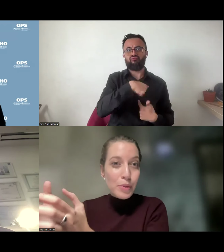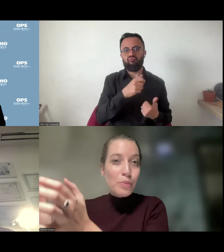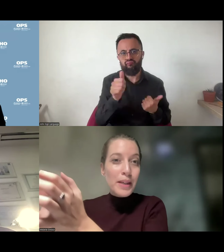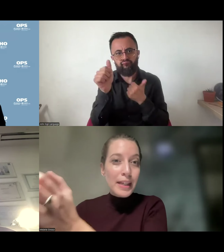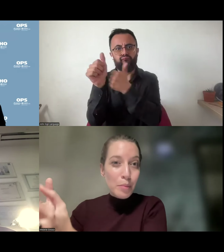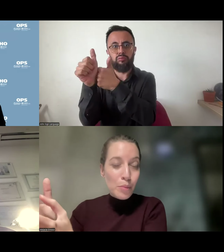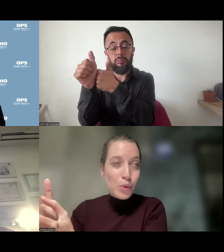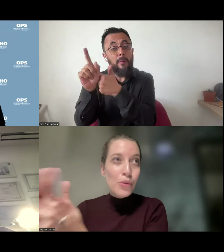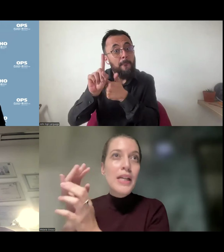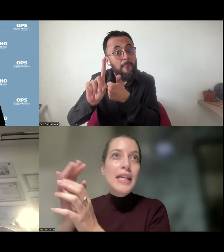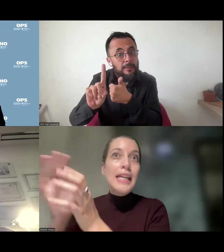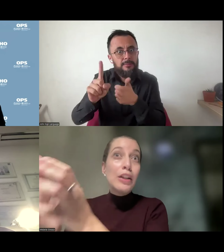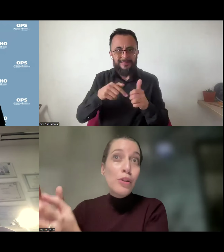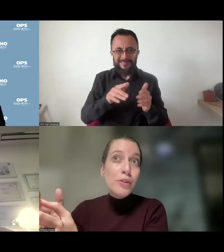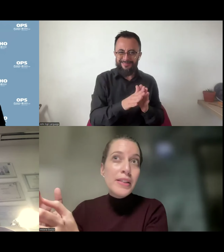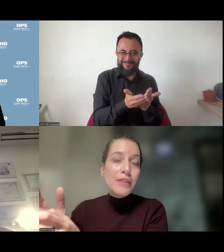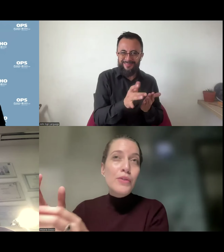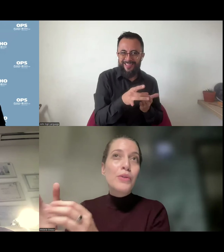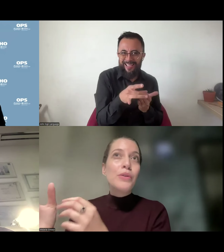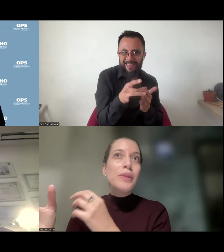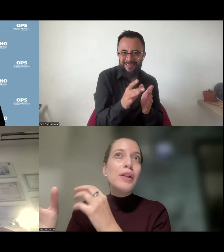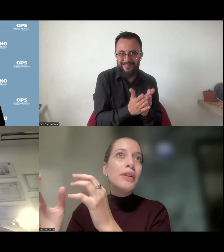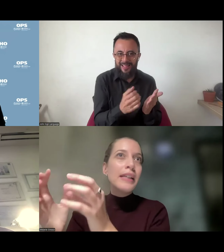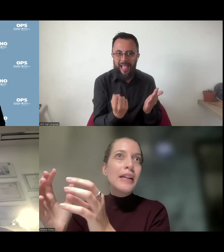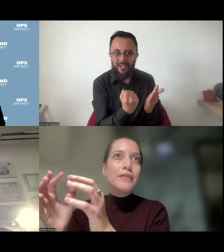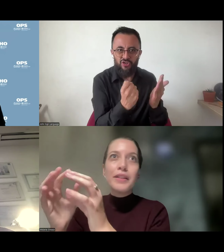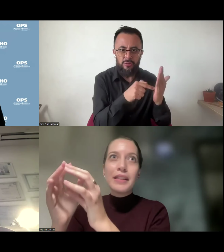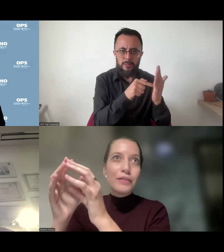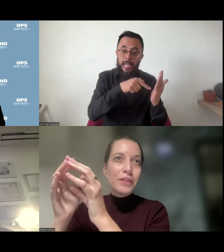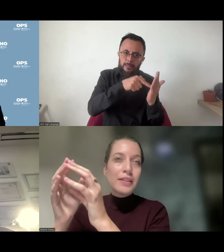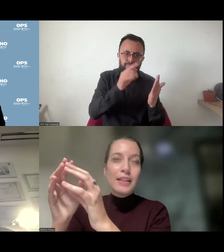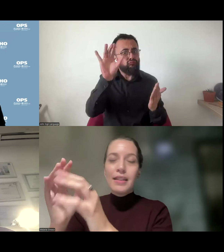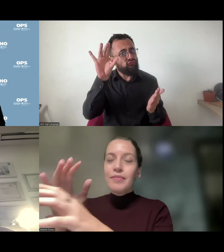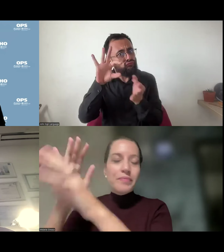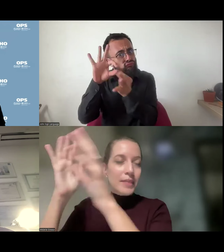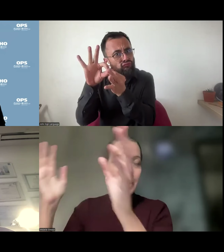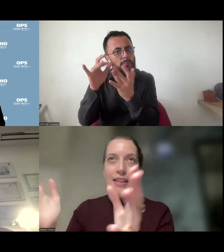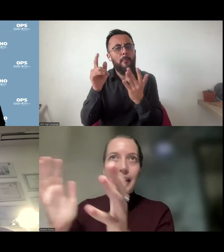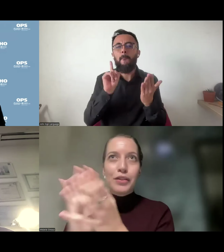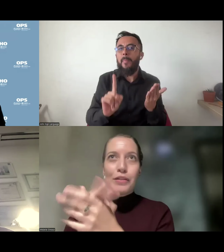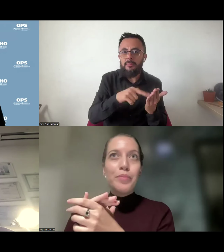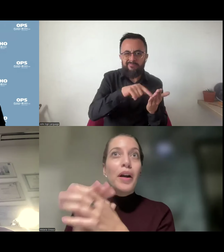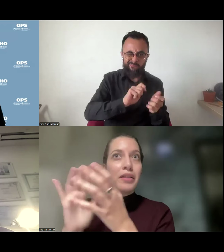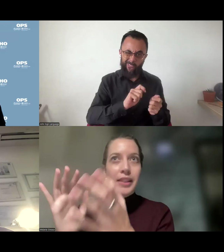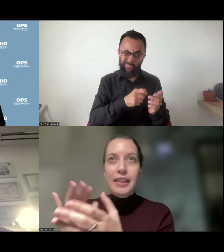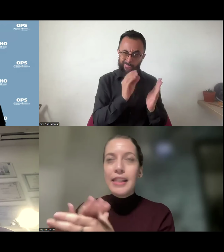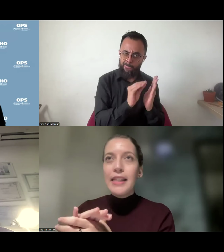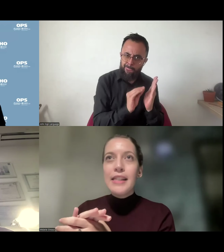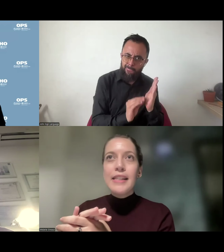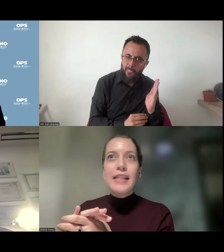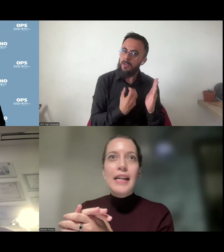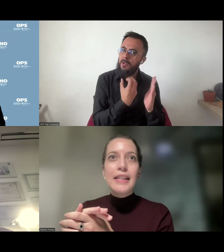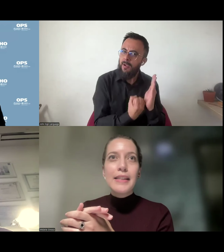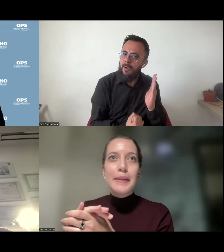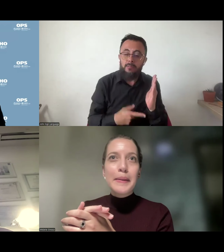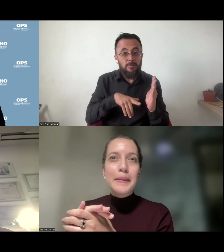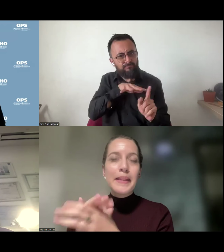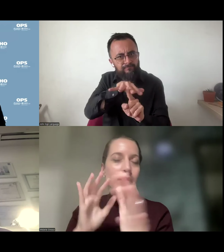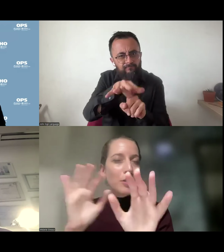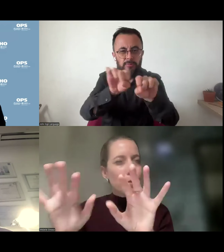system to make it more inclusive. So we're looking at very different sets of priorities.